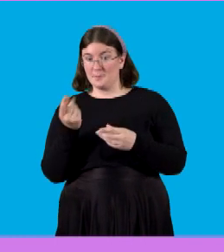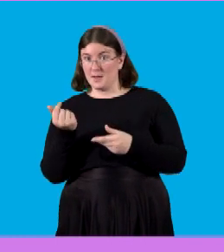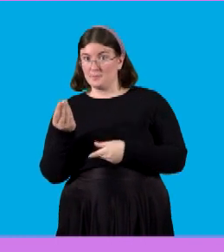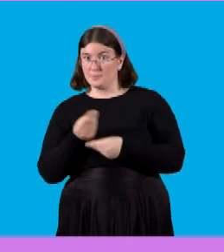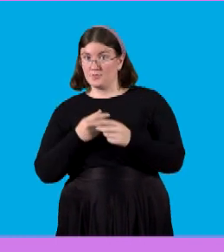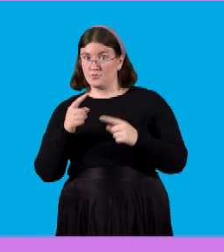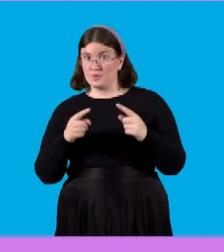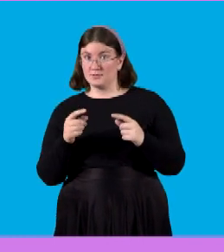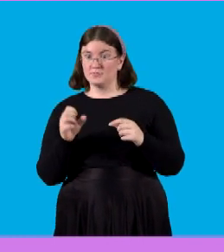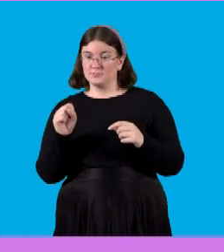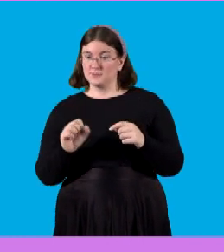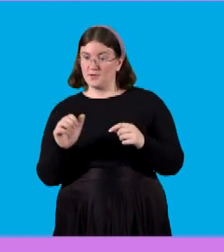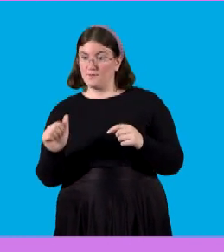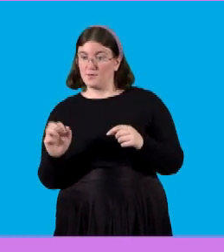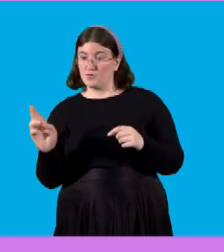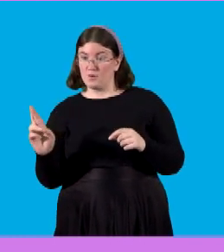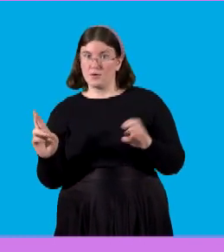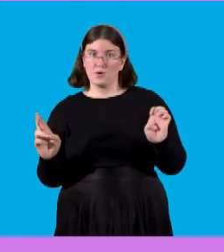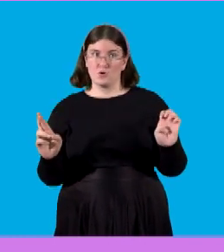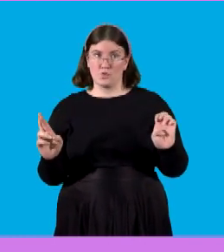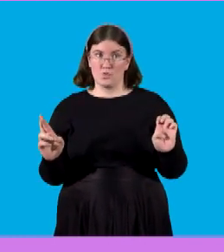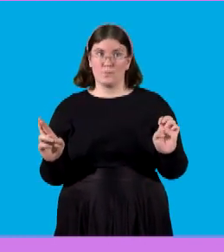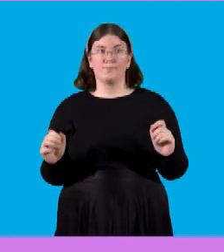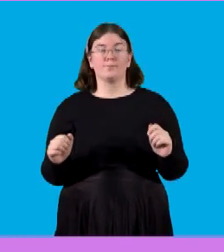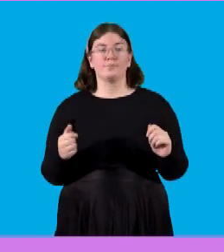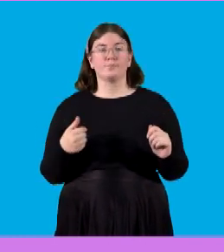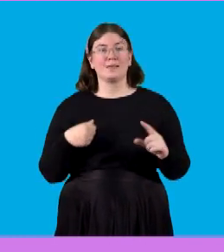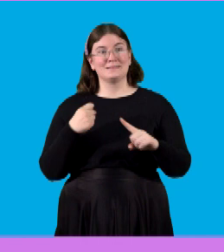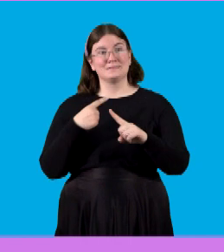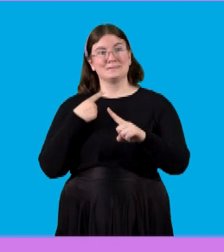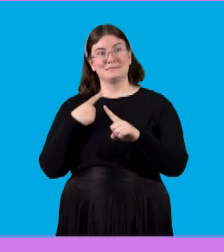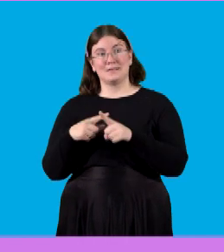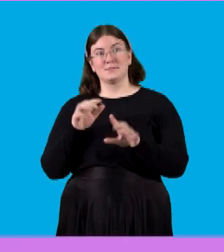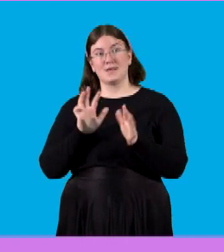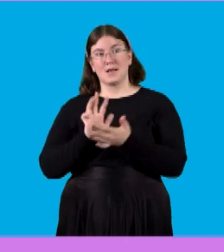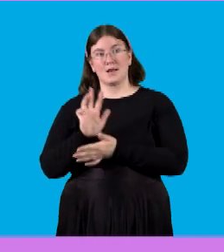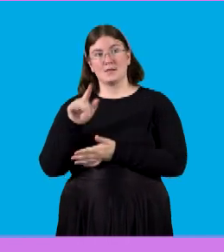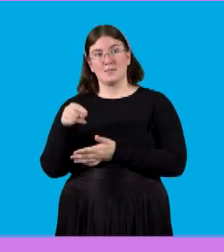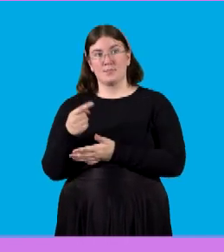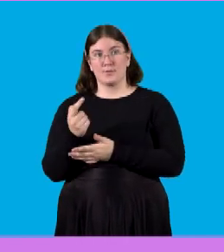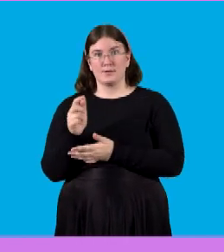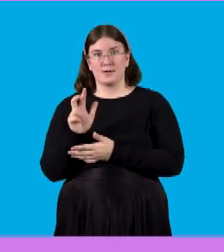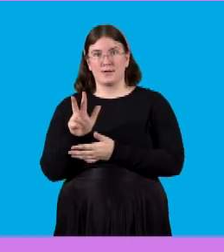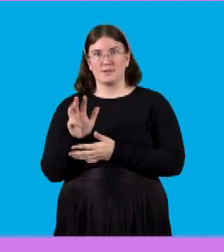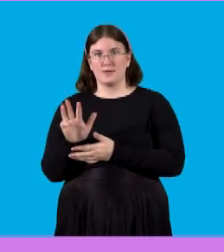look at the exchange rate, right, between South African rand and the euro, multiply by